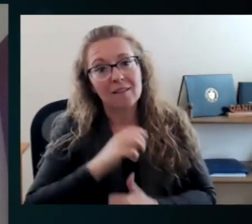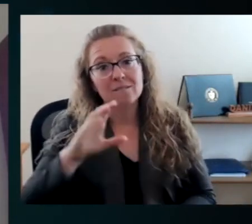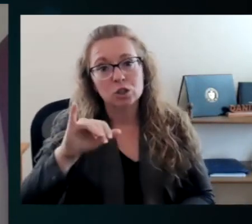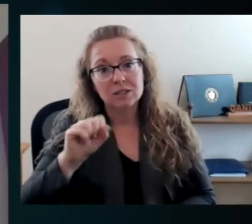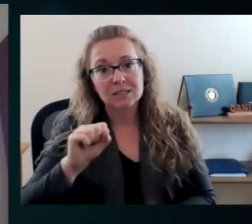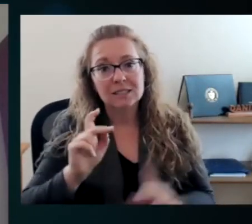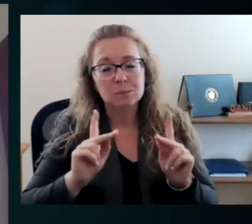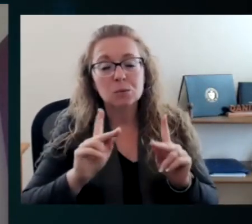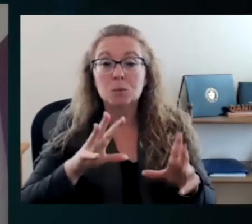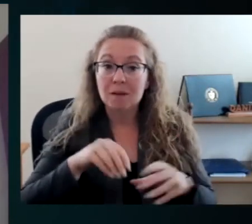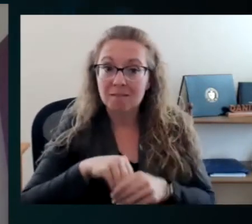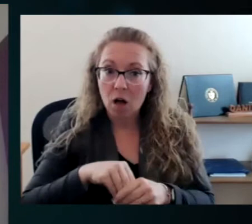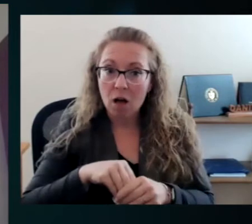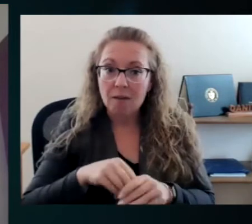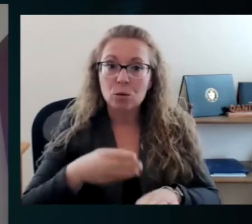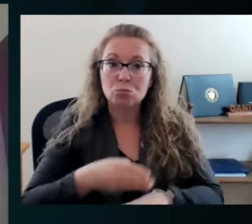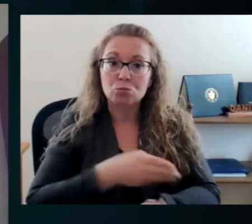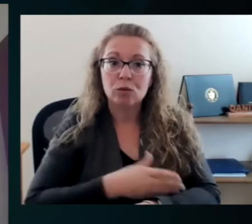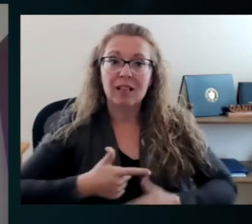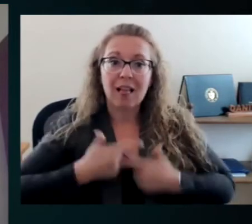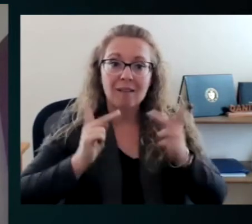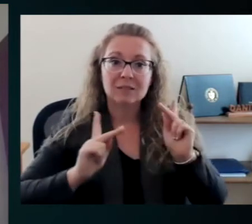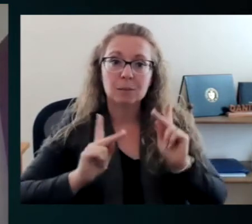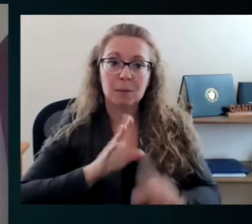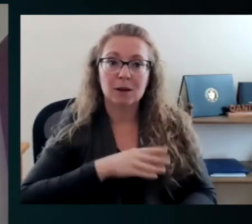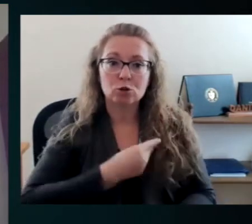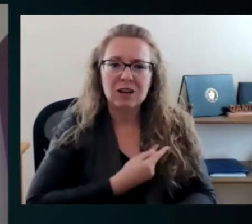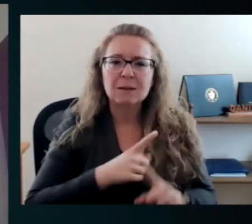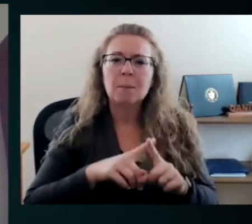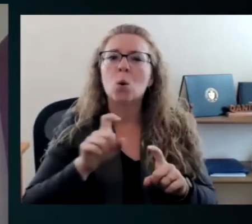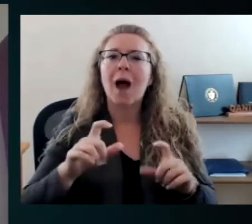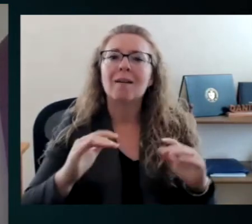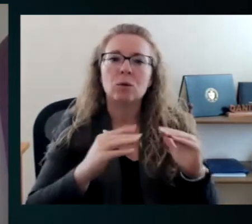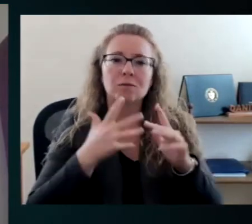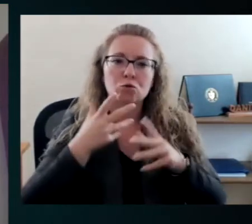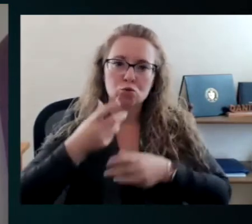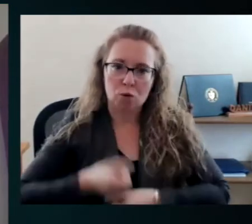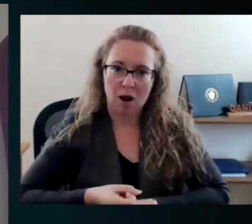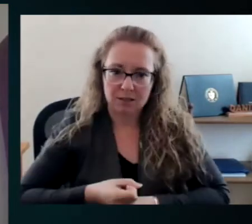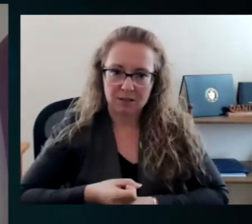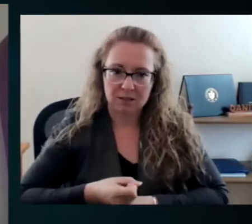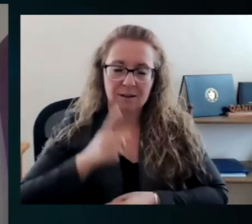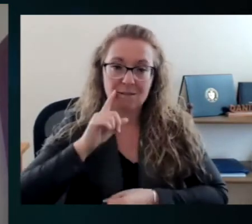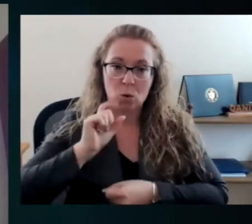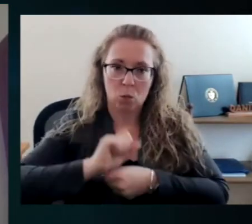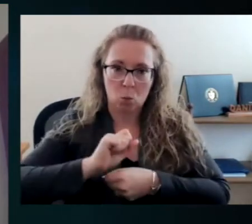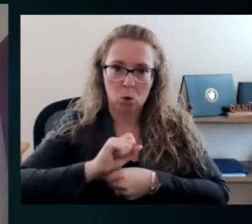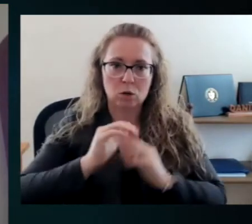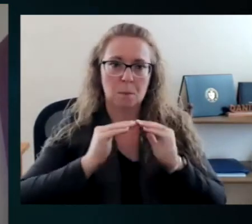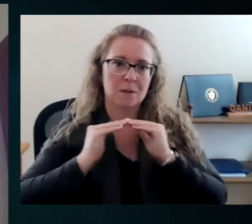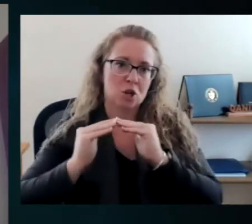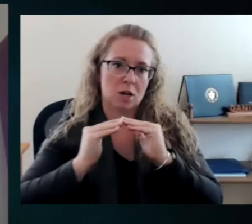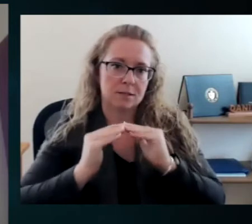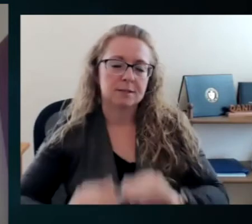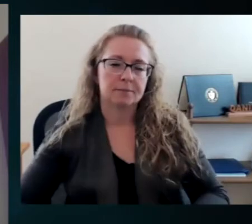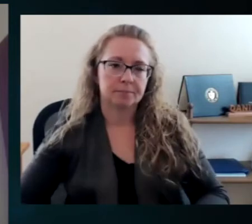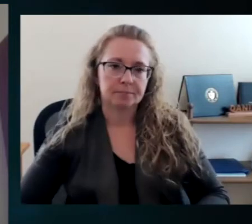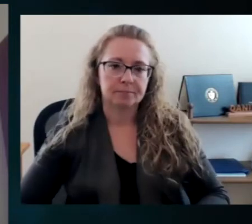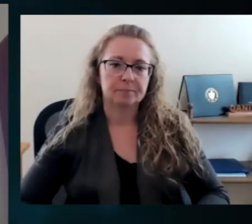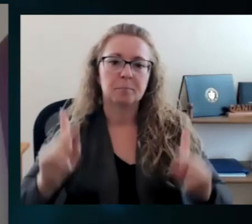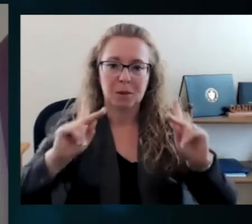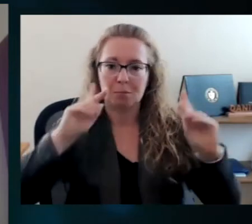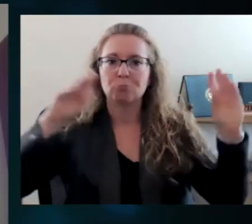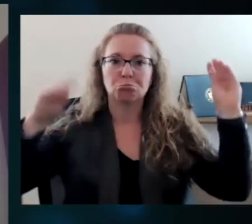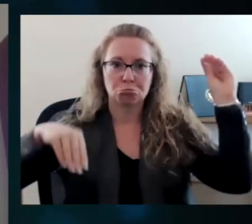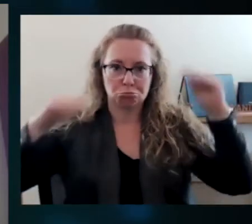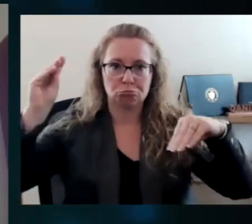trans lives, but has to be a level of trust there for the work to be representative and just. I'm seeing a lot of people nodding actually to all